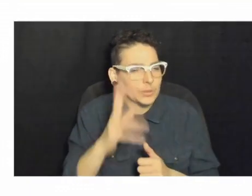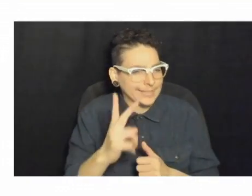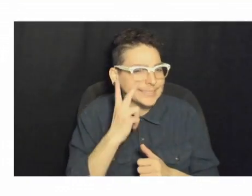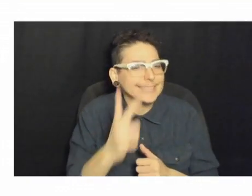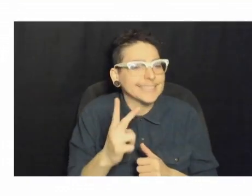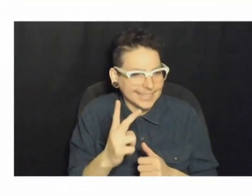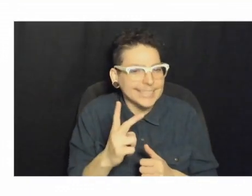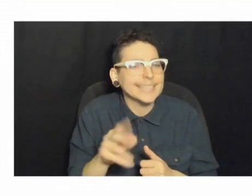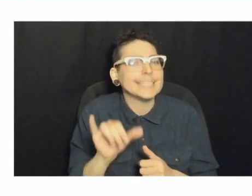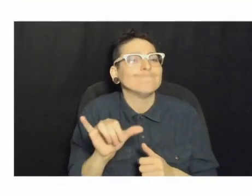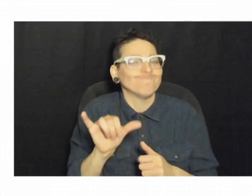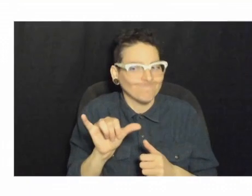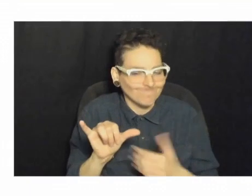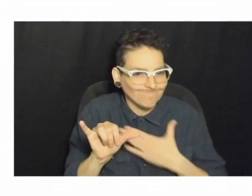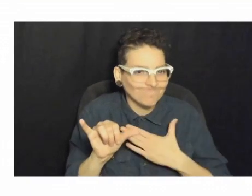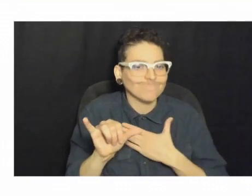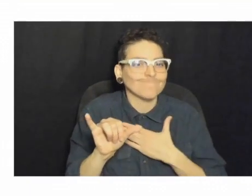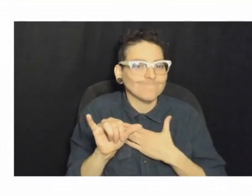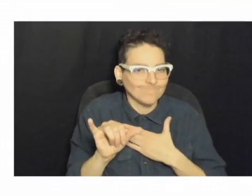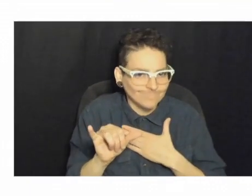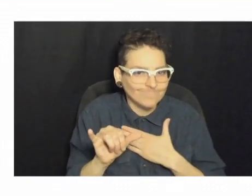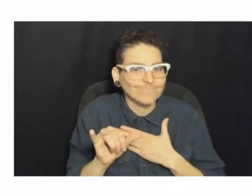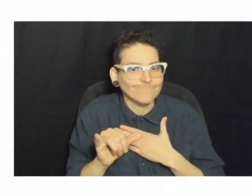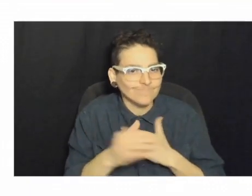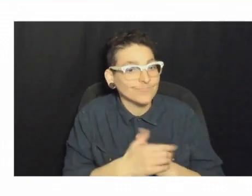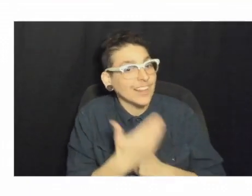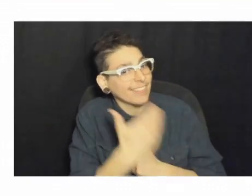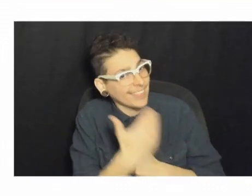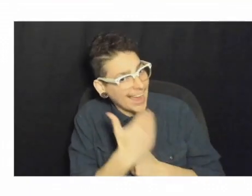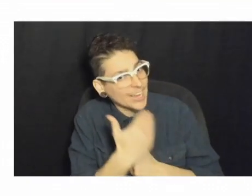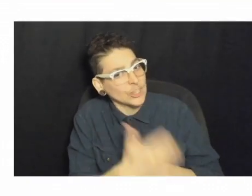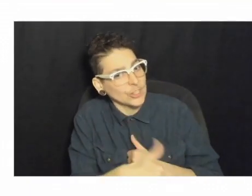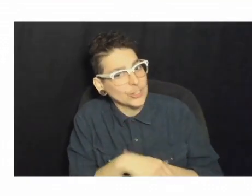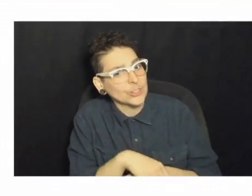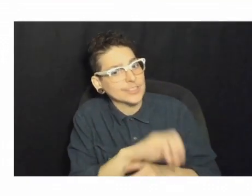or Monica, any other reflections?